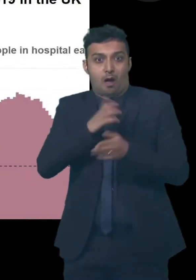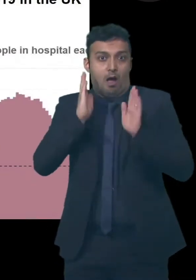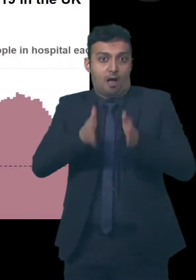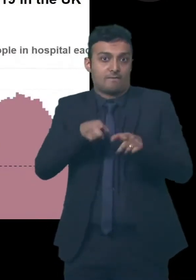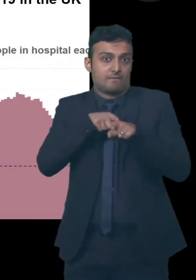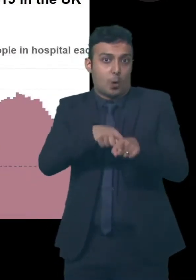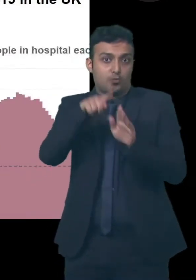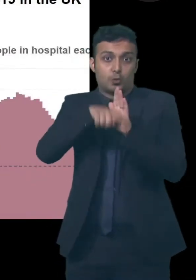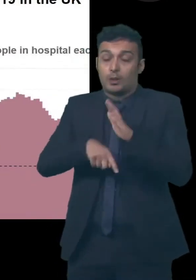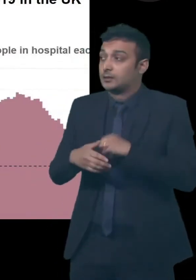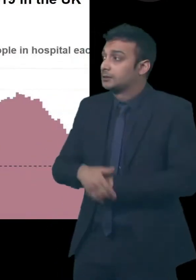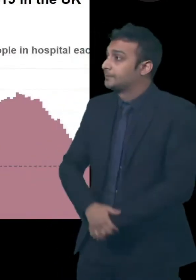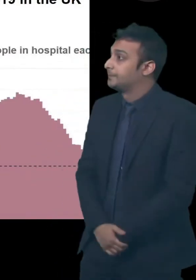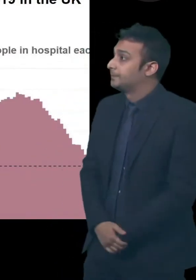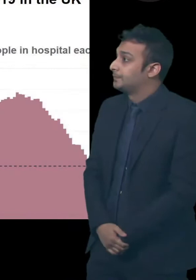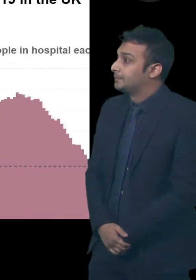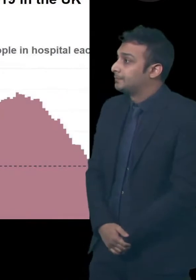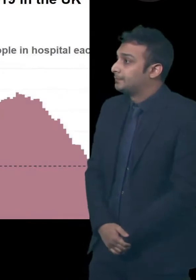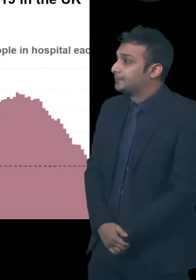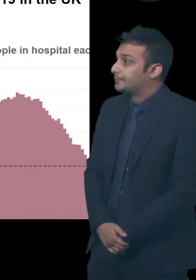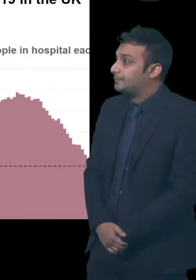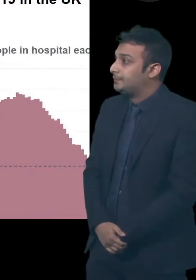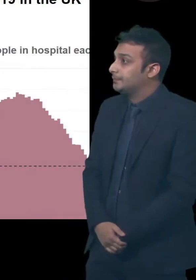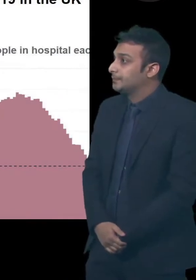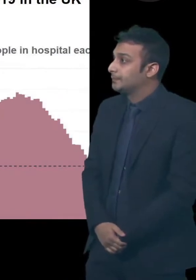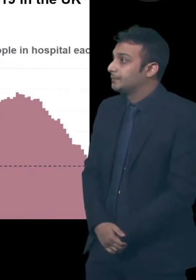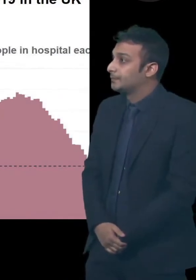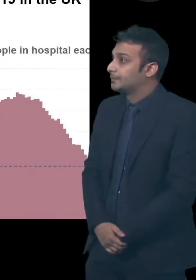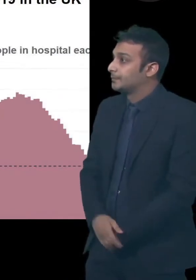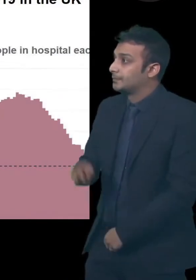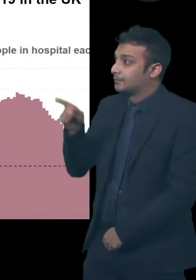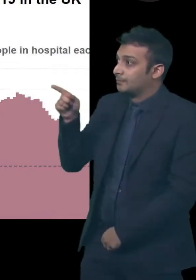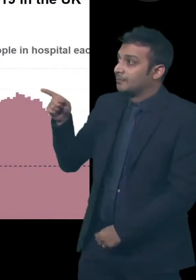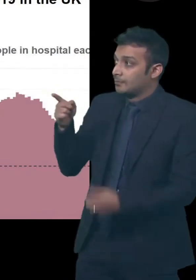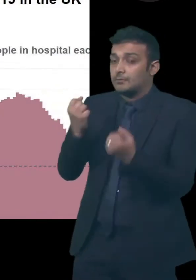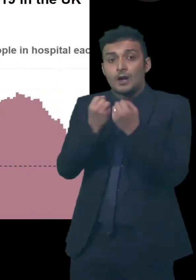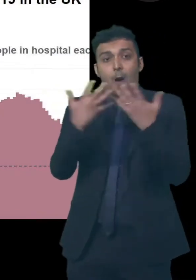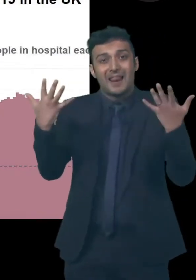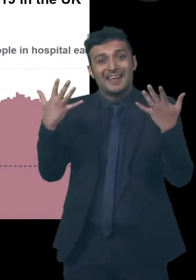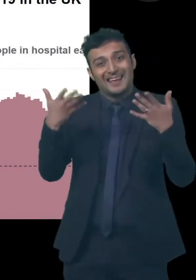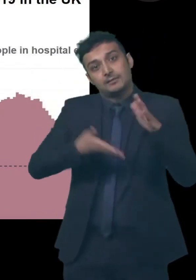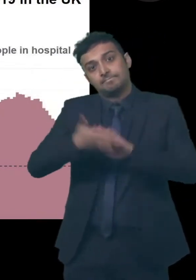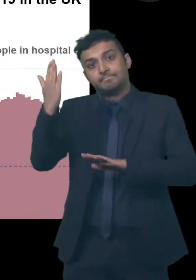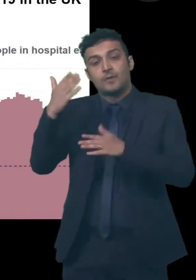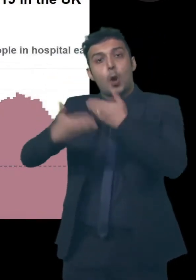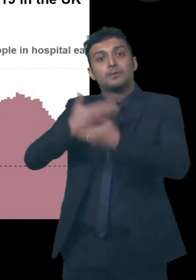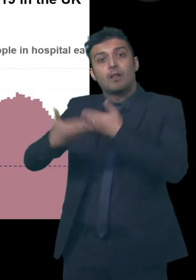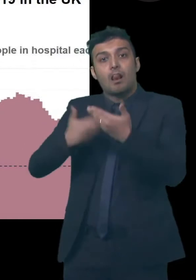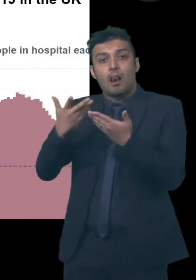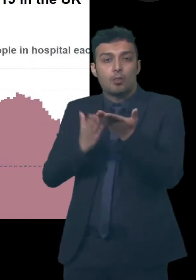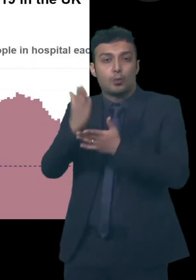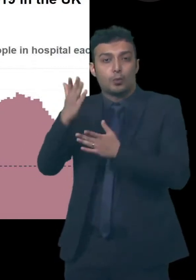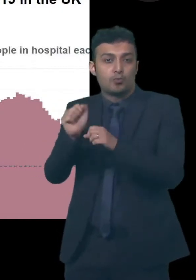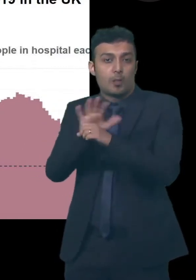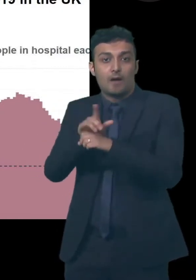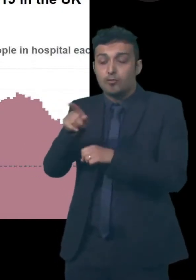So this slide shows the number of people in hospital with COVID-19 in the UK. That dotted line across the middle shows what the first